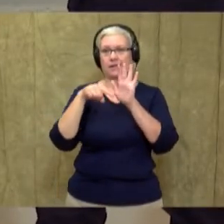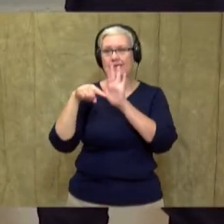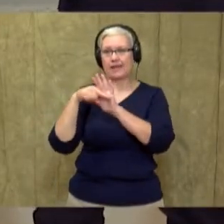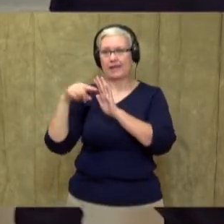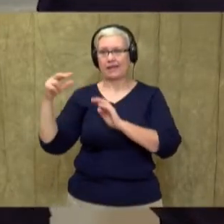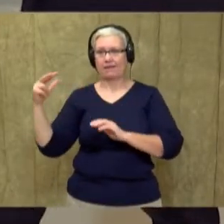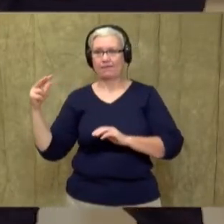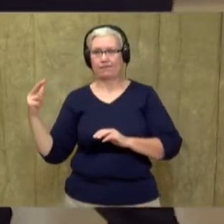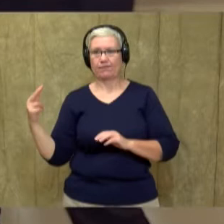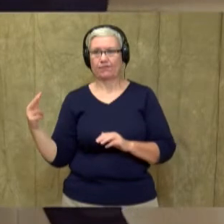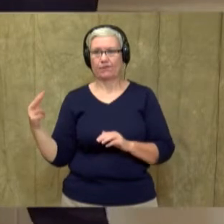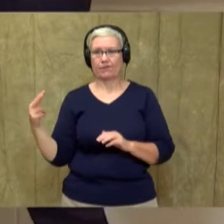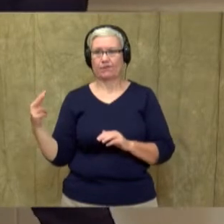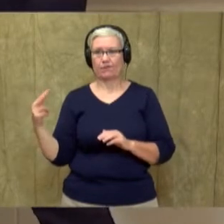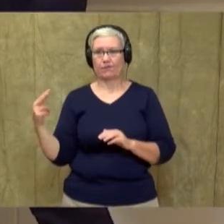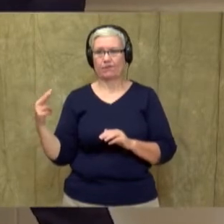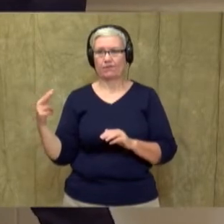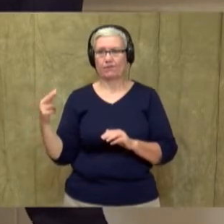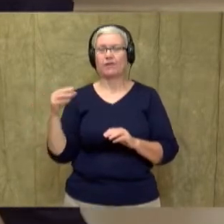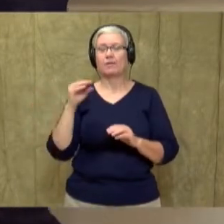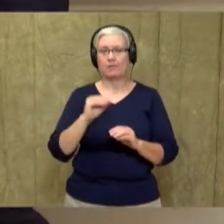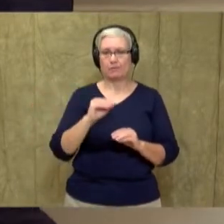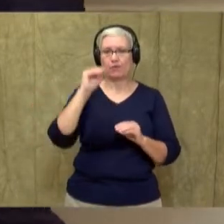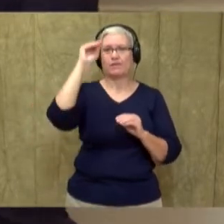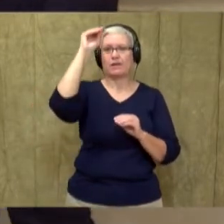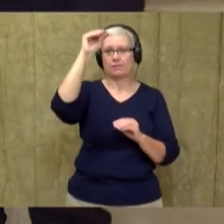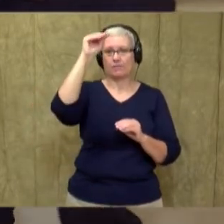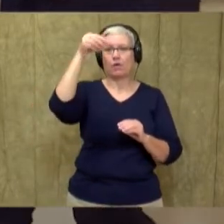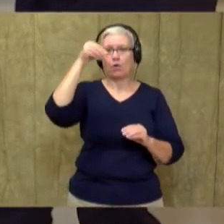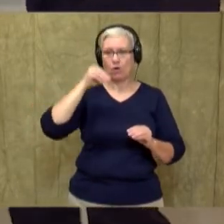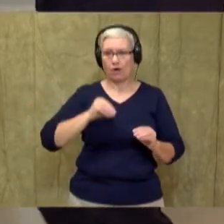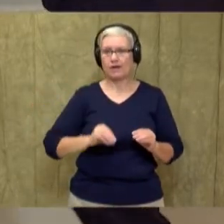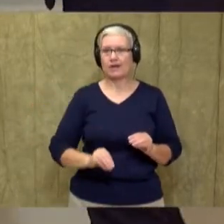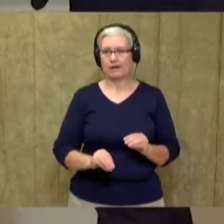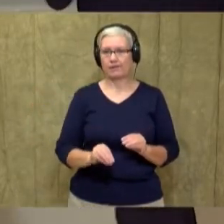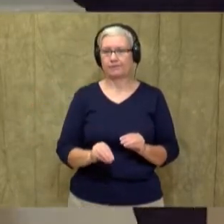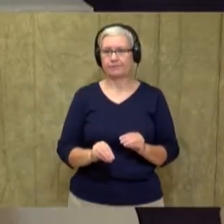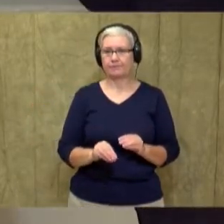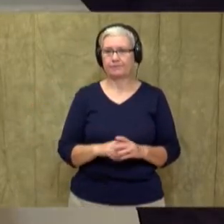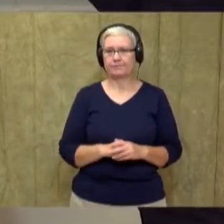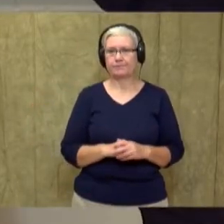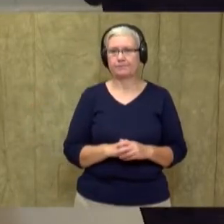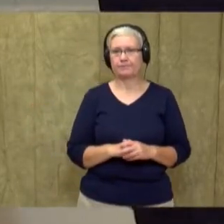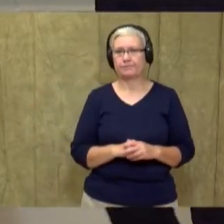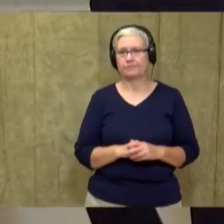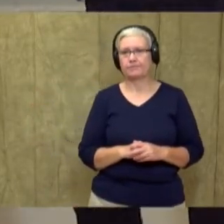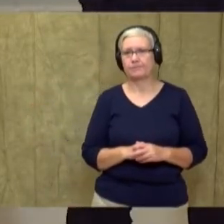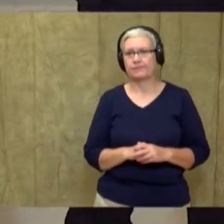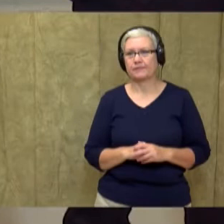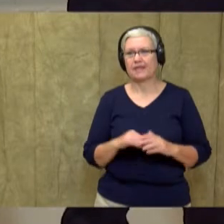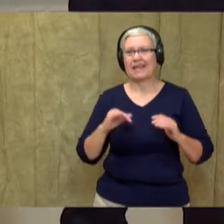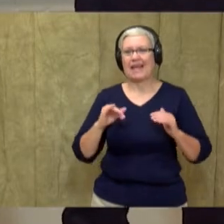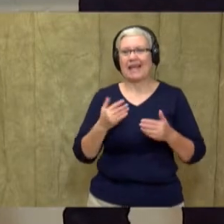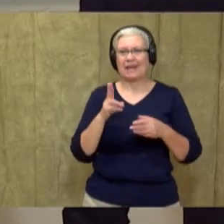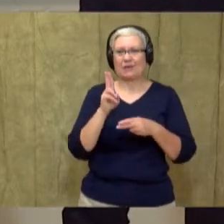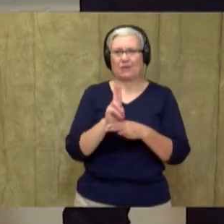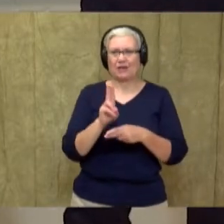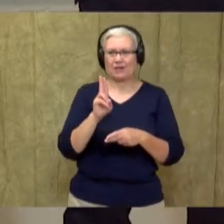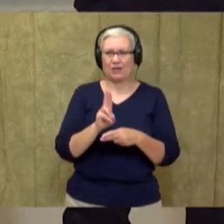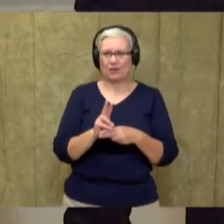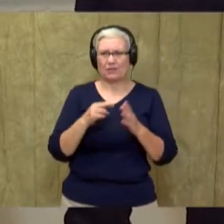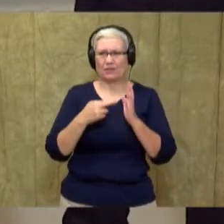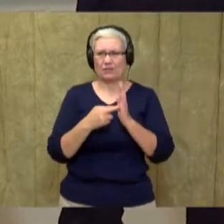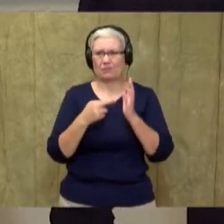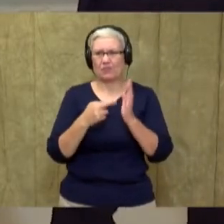outside, have moved our graph up or down. But now I want you thinking about how we can use these other representations to